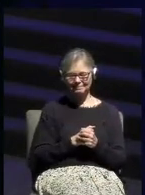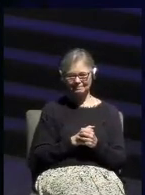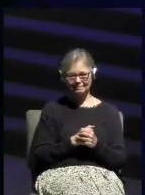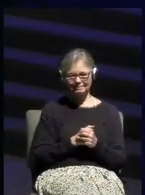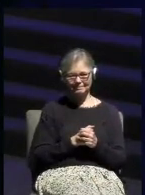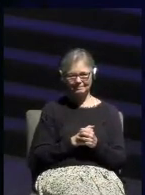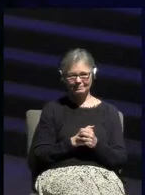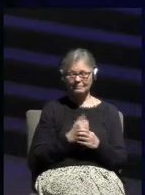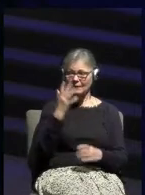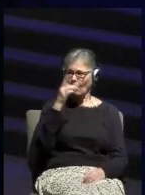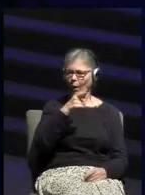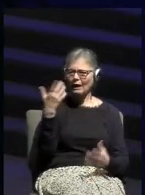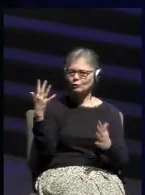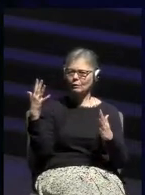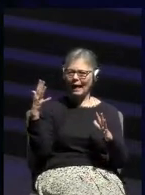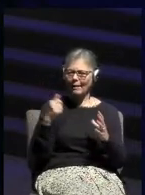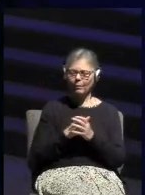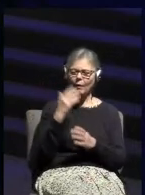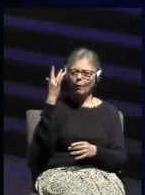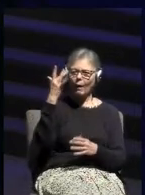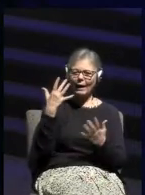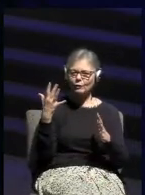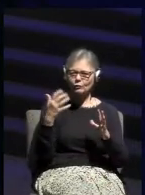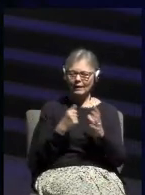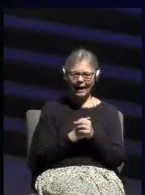Why did you all clap?